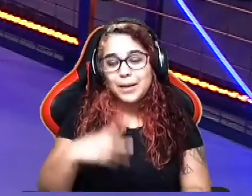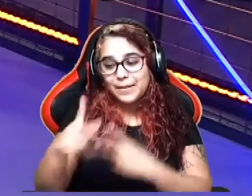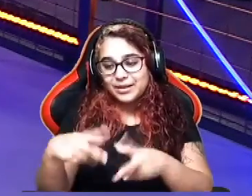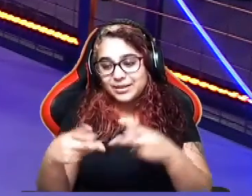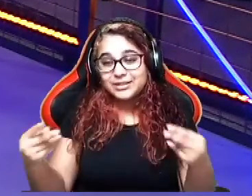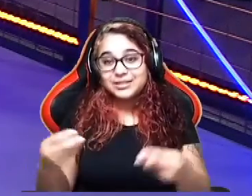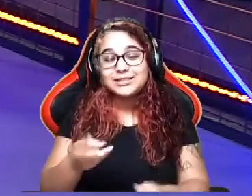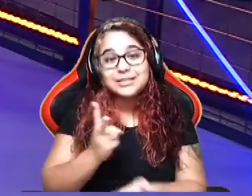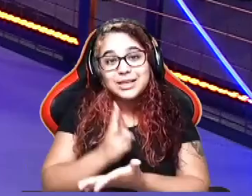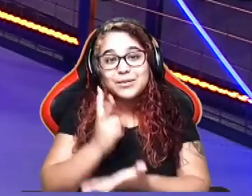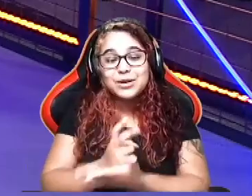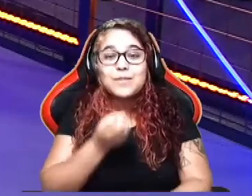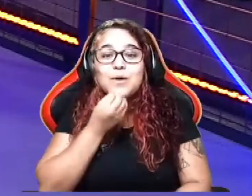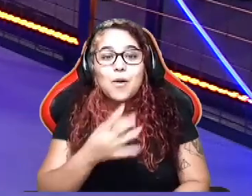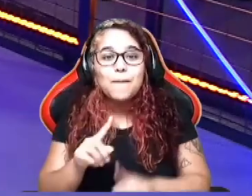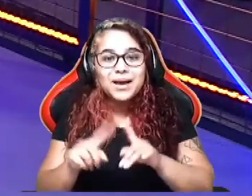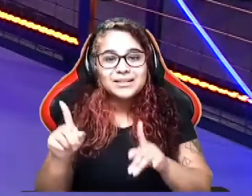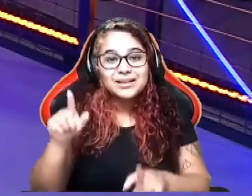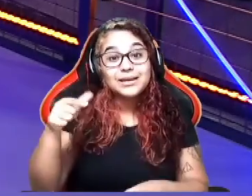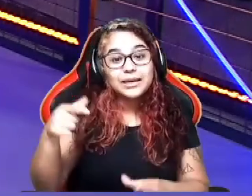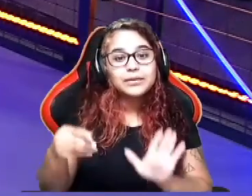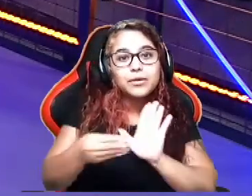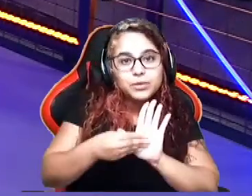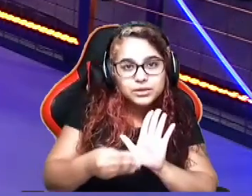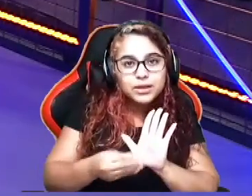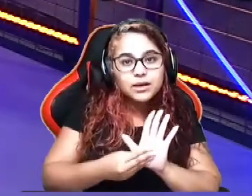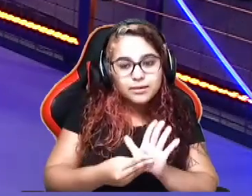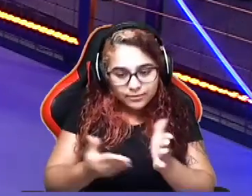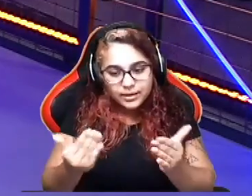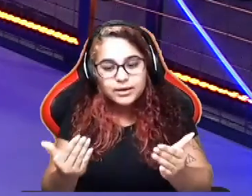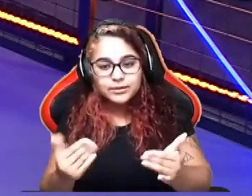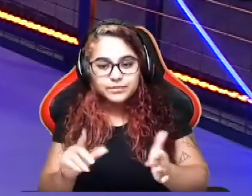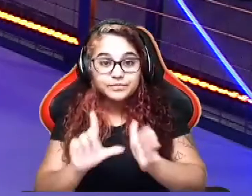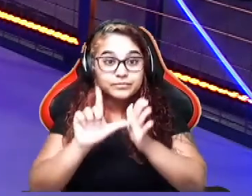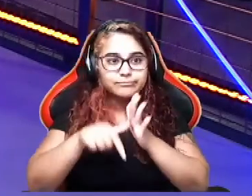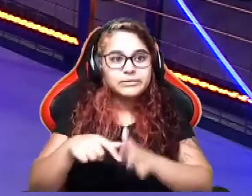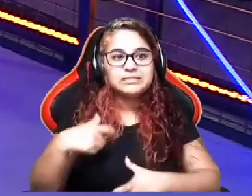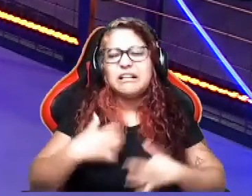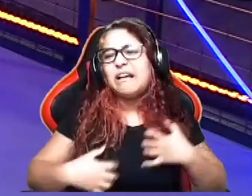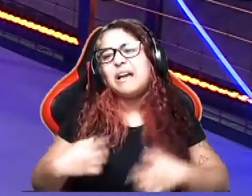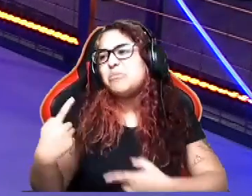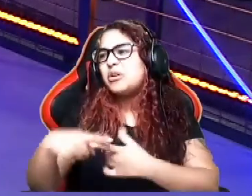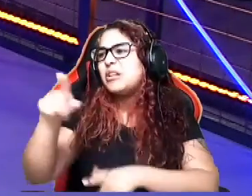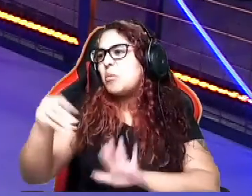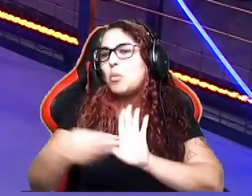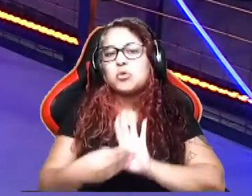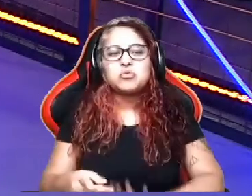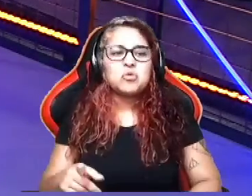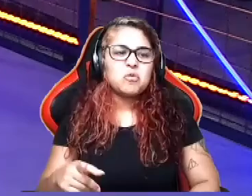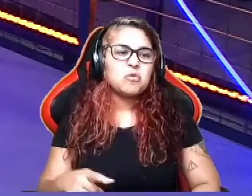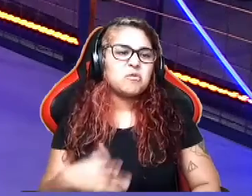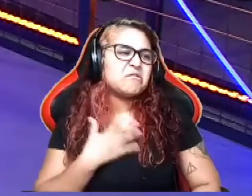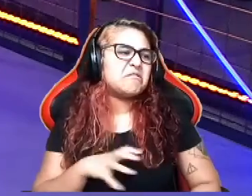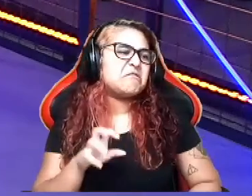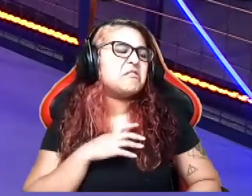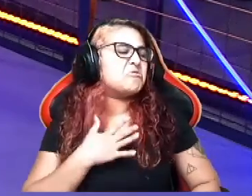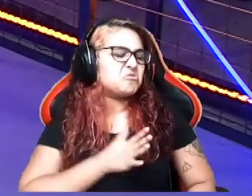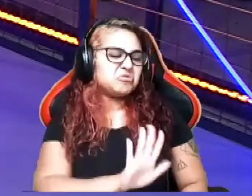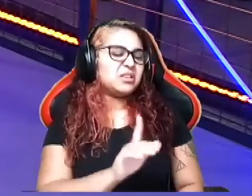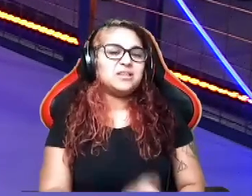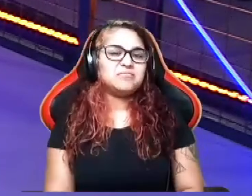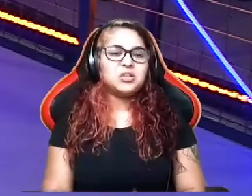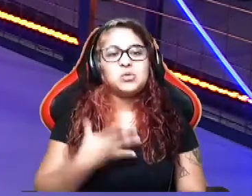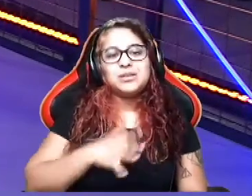é remember que that we você vai always like postar, e aí fica gifts. estranho. E aí But muita gente fica. yeah, and sometimes you might get Aí você angry fala if you assim,